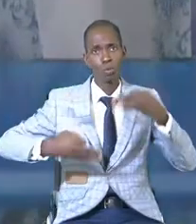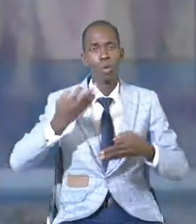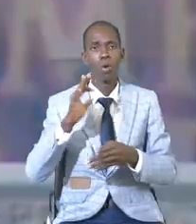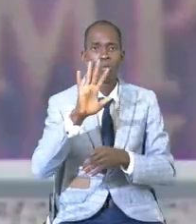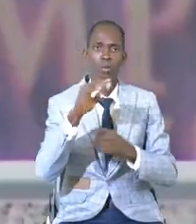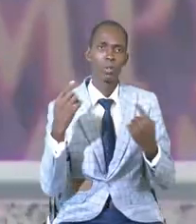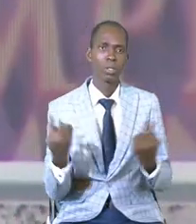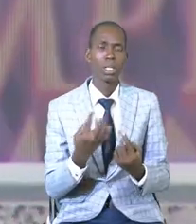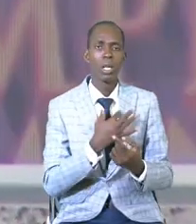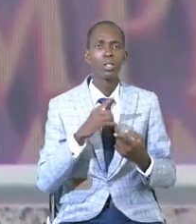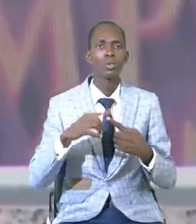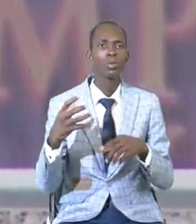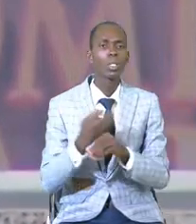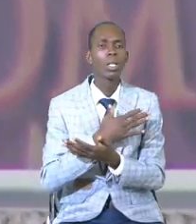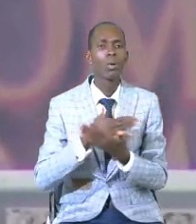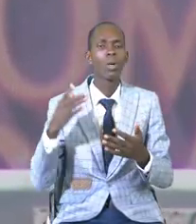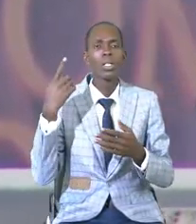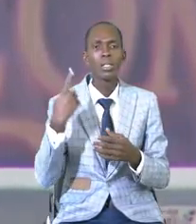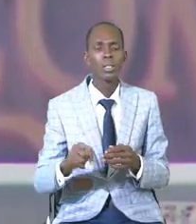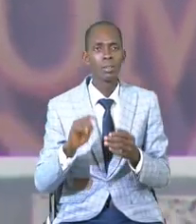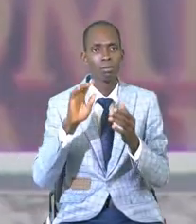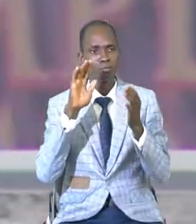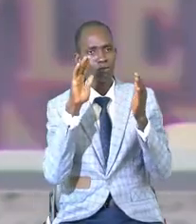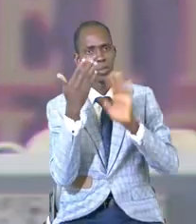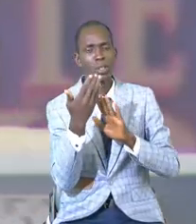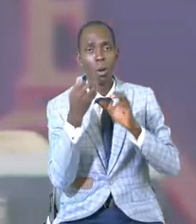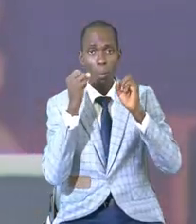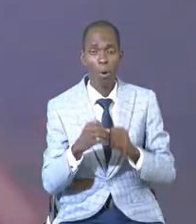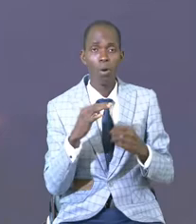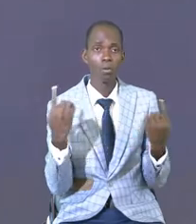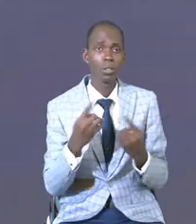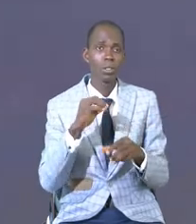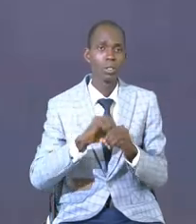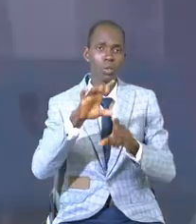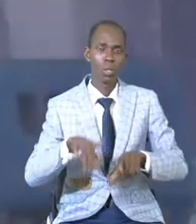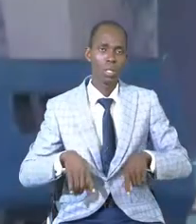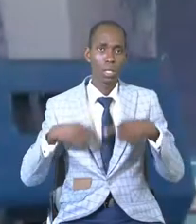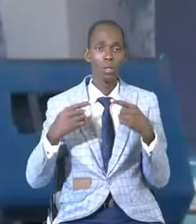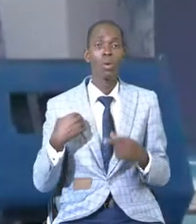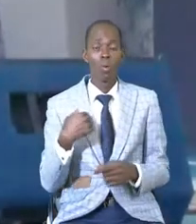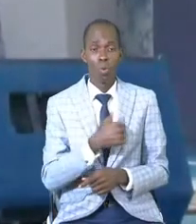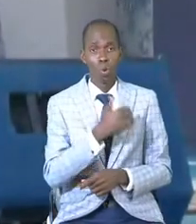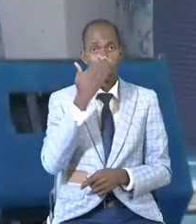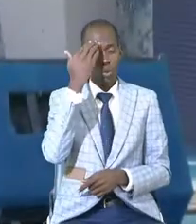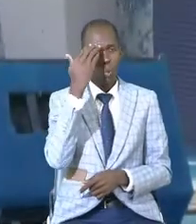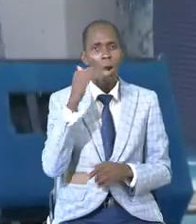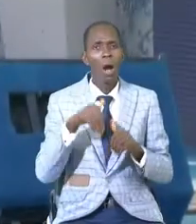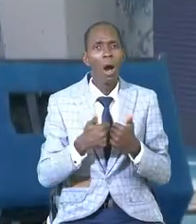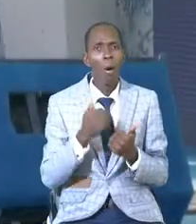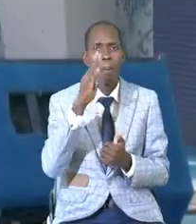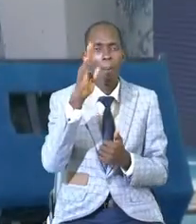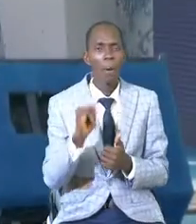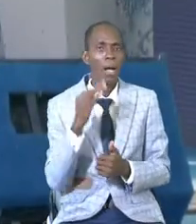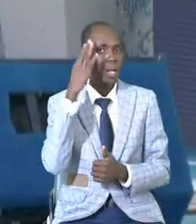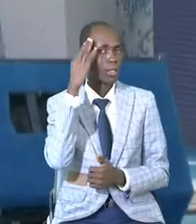to take away the very presence of sin in your life. And you know, we know by experience, we know by